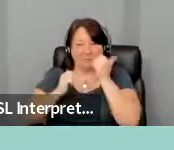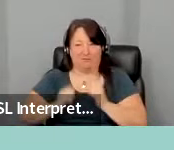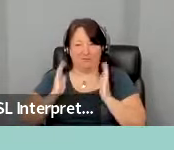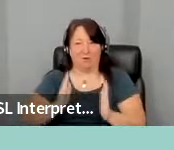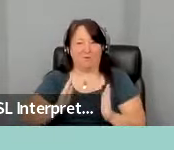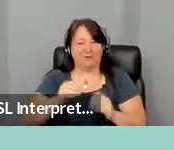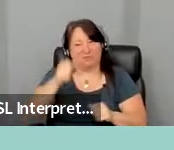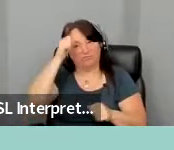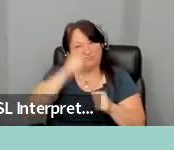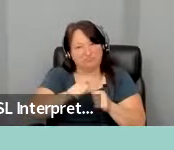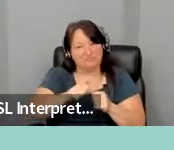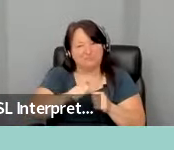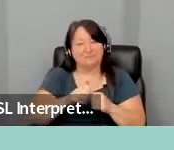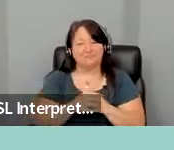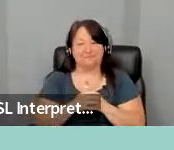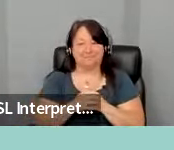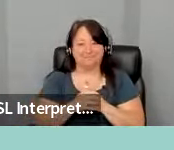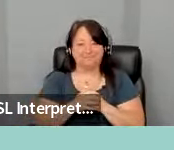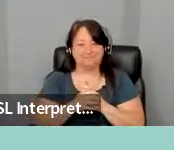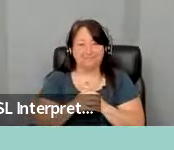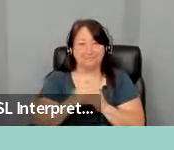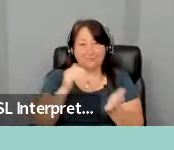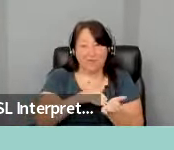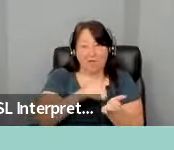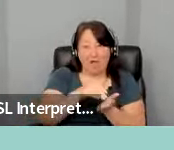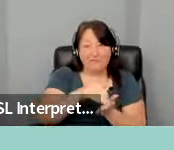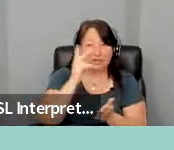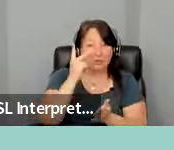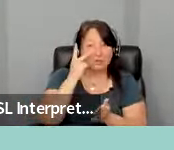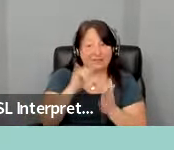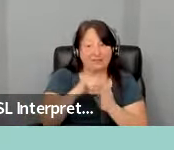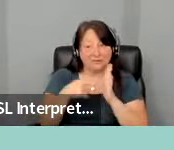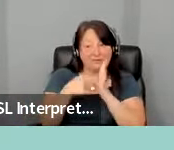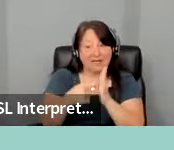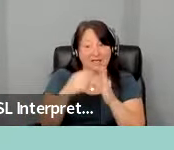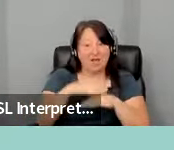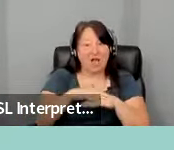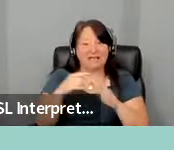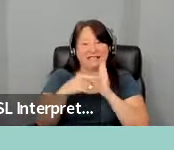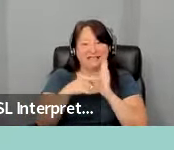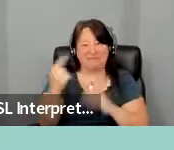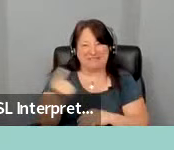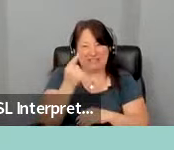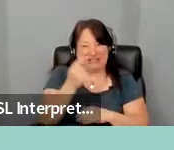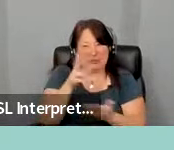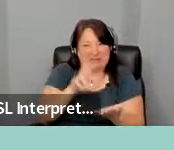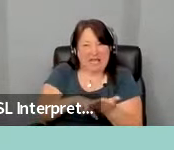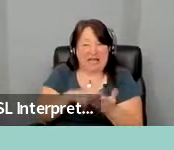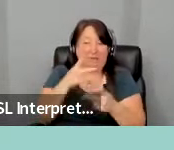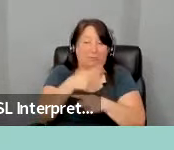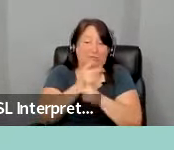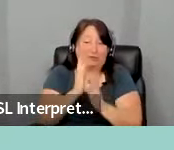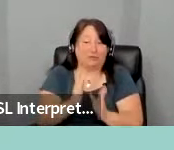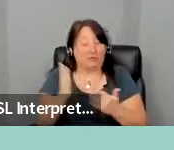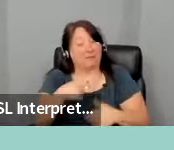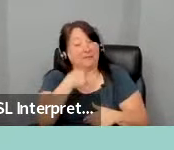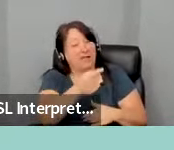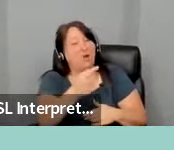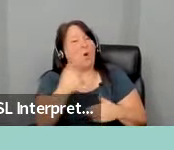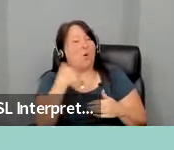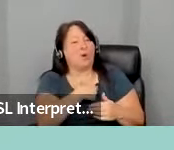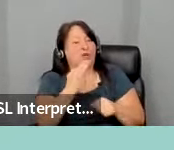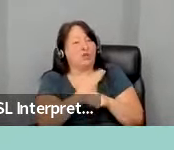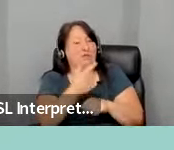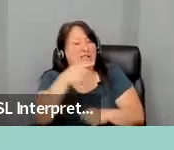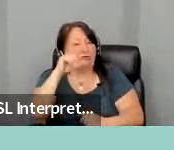keep in mind. A lot of times you'll see this reflected on the Exhibit G that you sign. The producer might even tell you that there's been a grace period